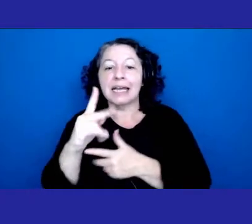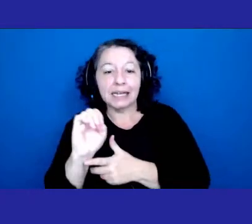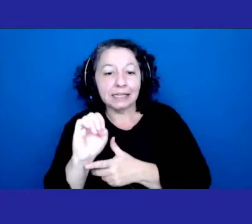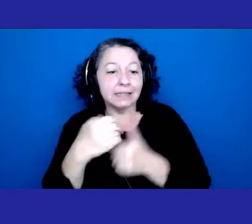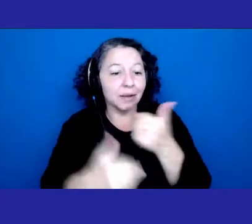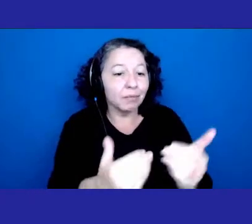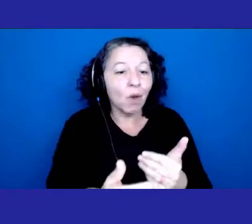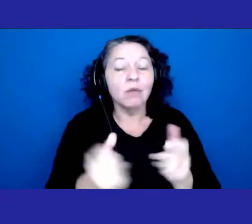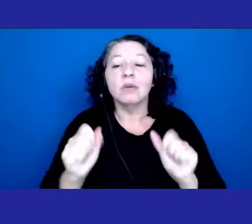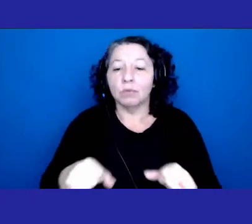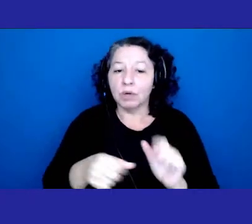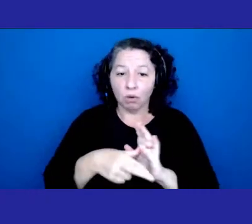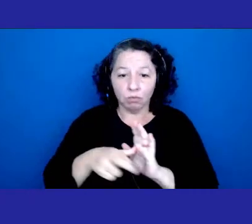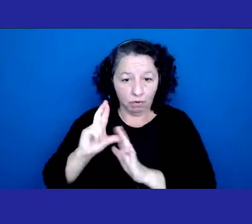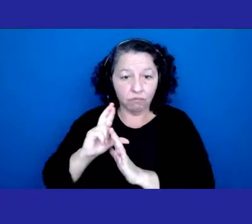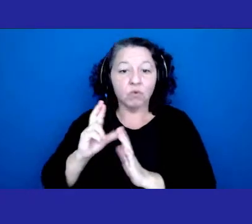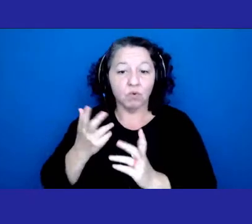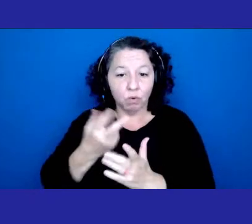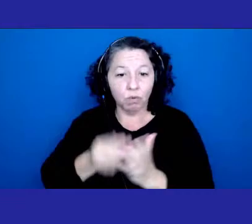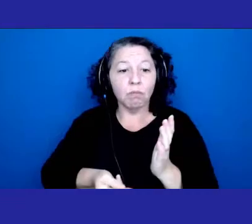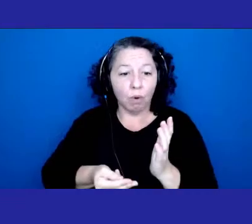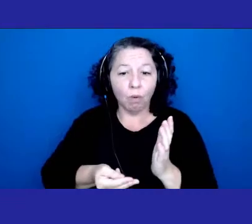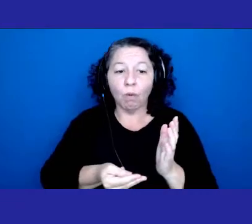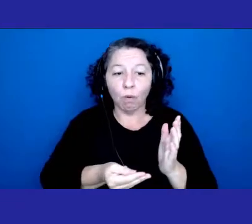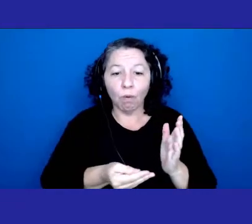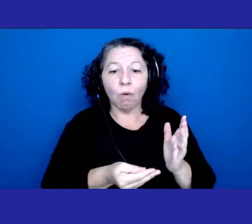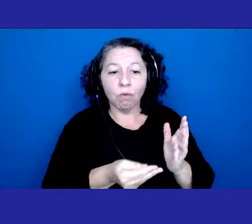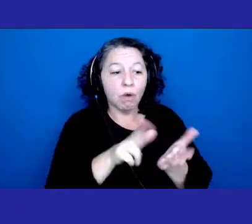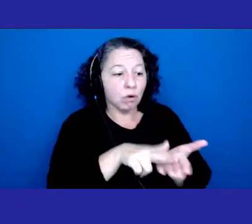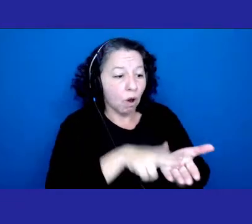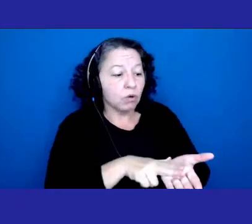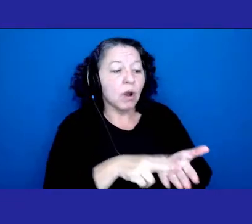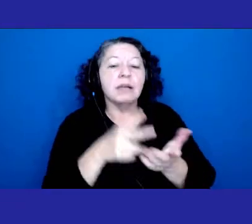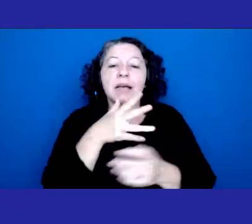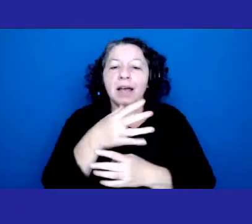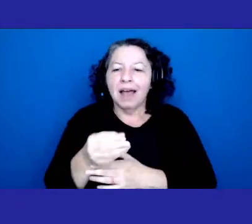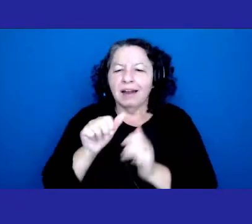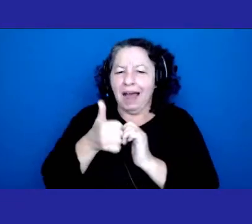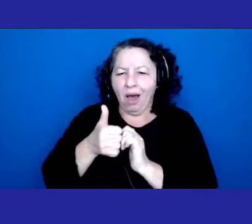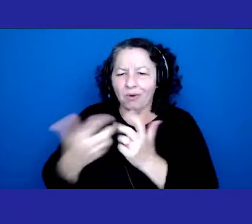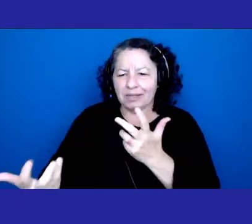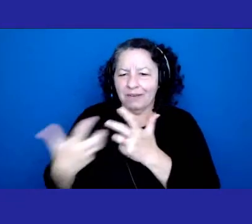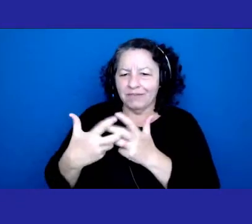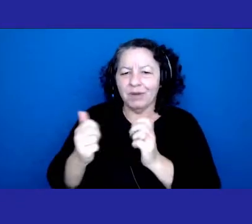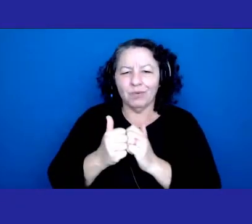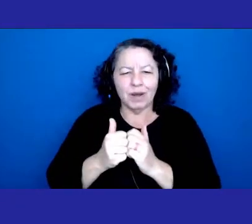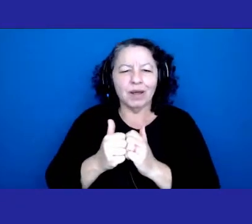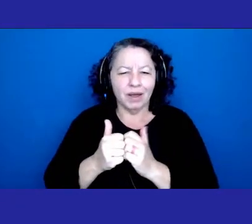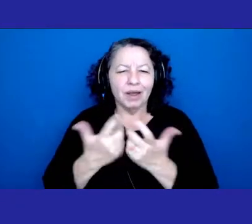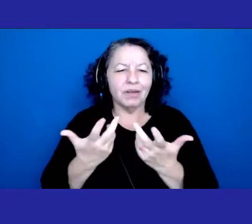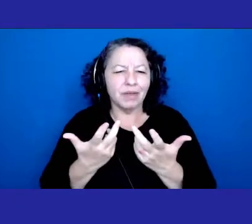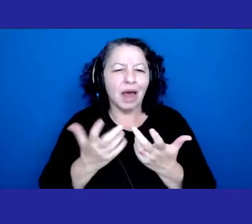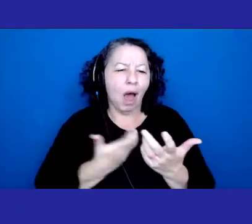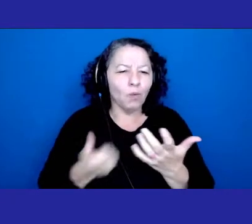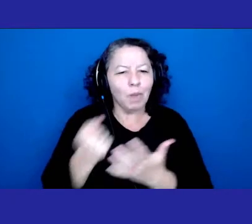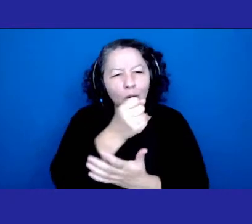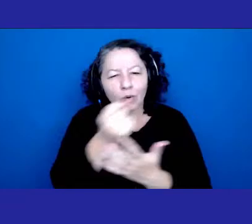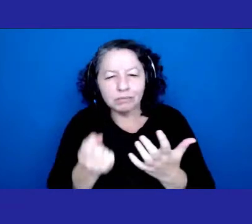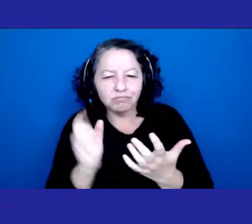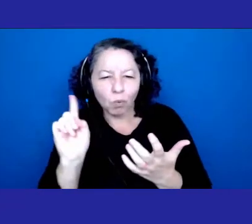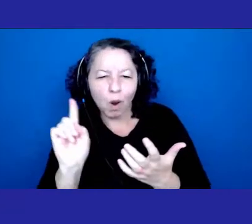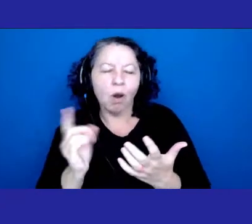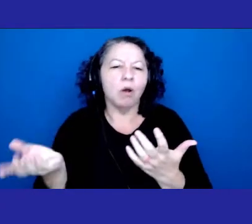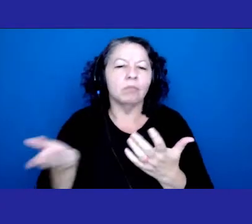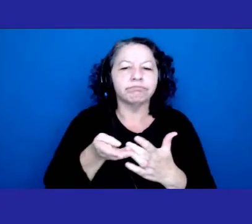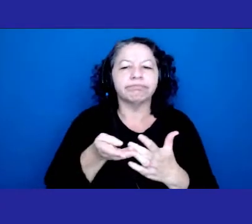can review both any contracts as well as how does that fit in with our prioritization. And when it goes live, then